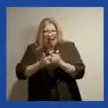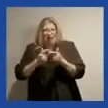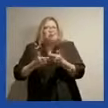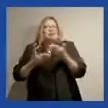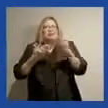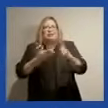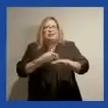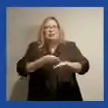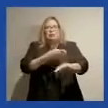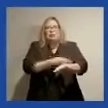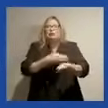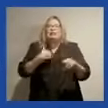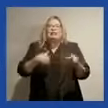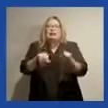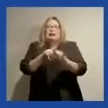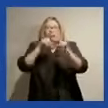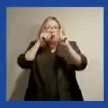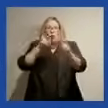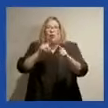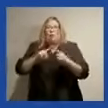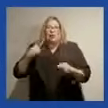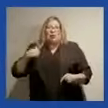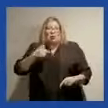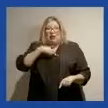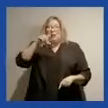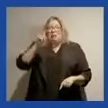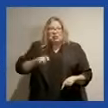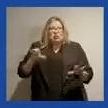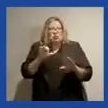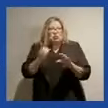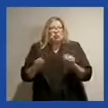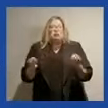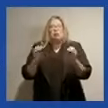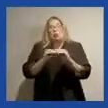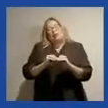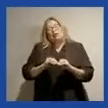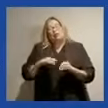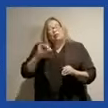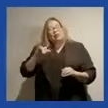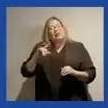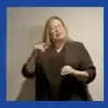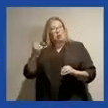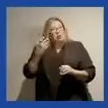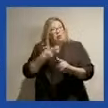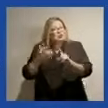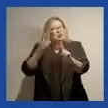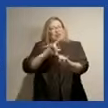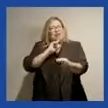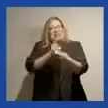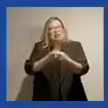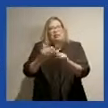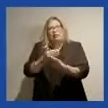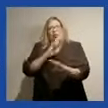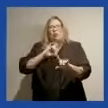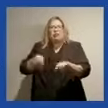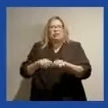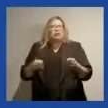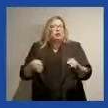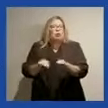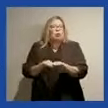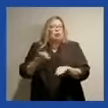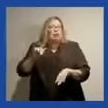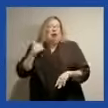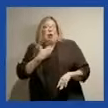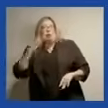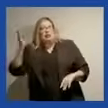goal. But we need to do more. And so that's just something I wanted to highlight before we end the presentation